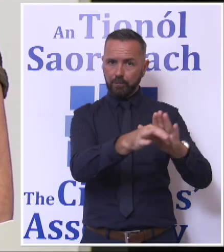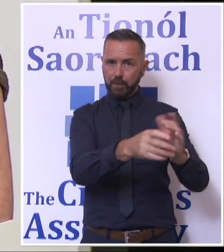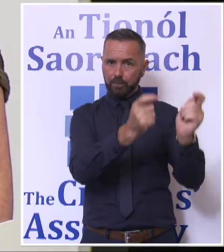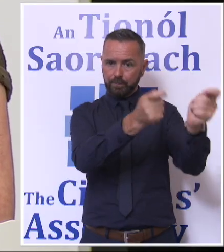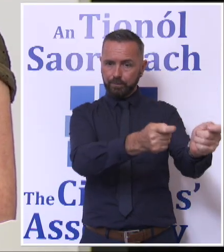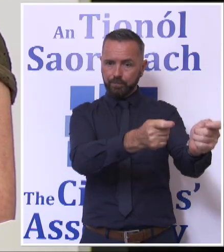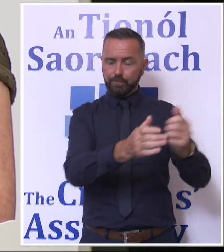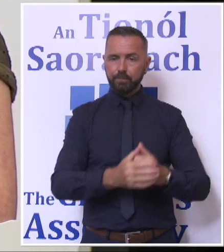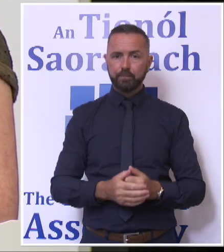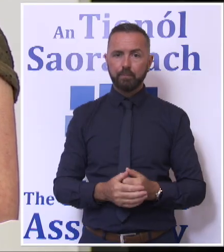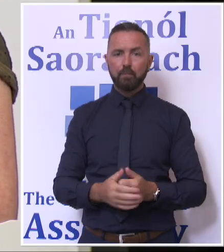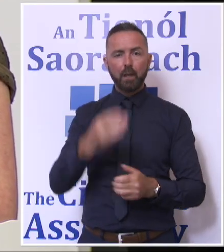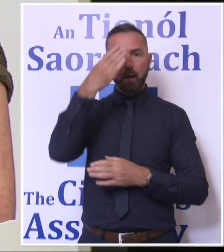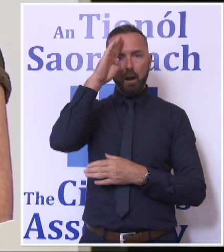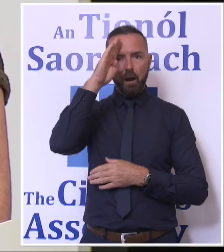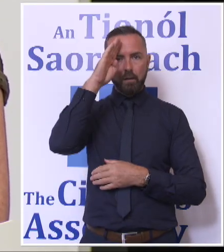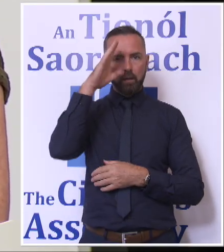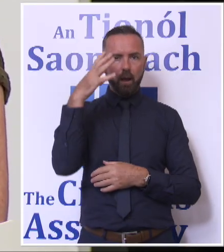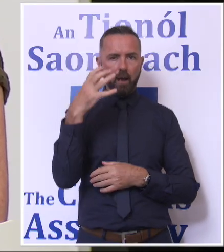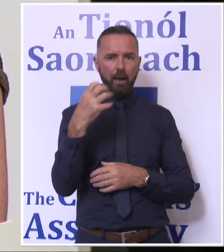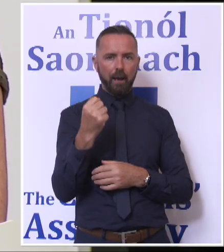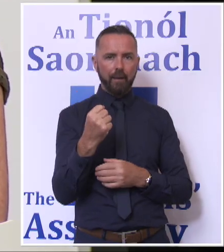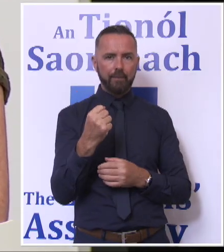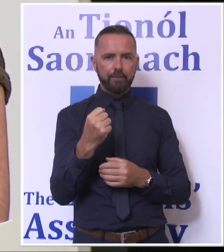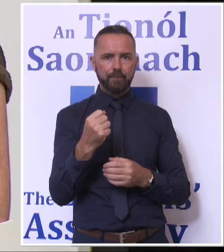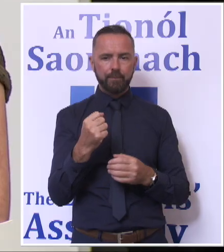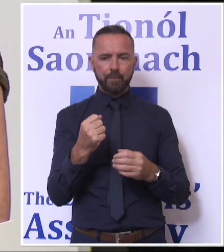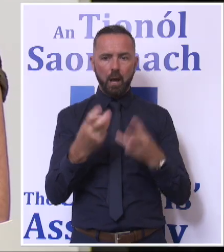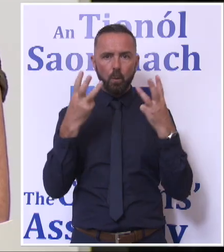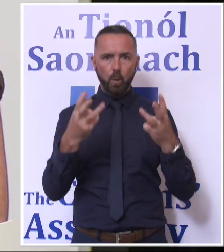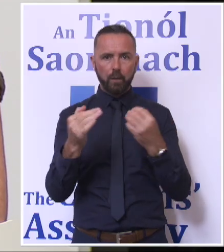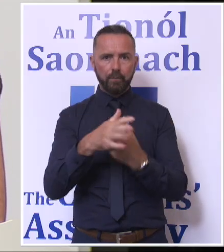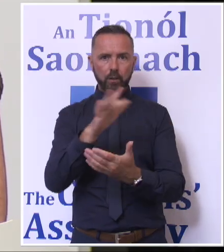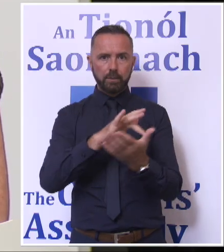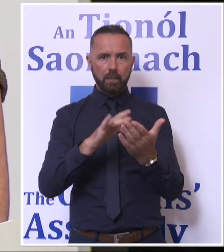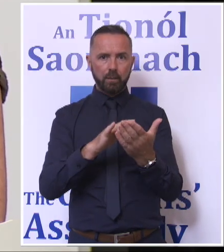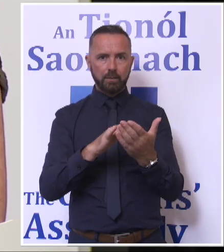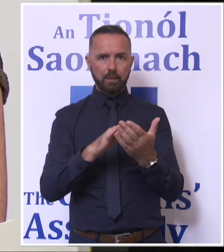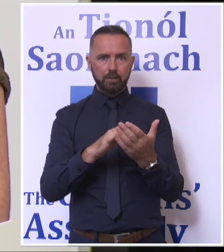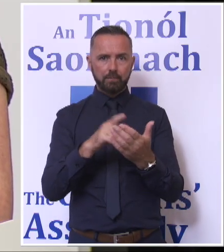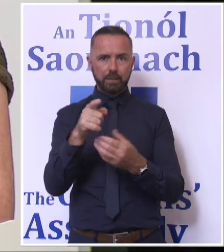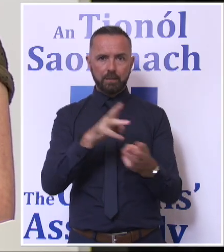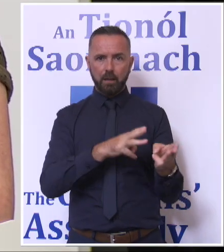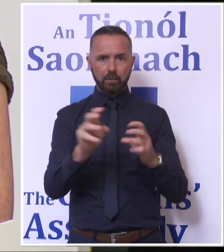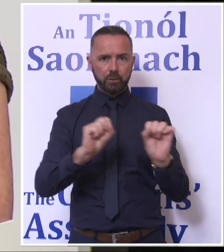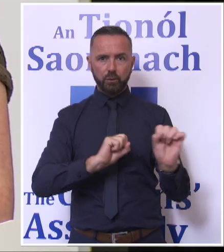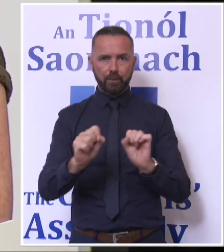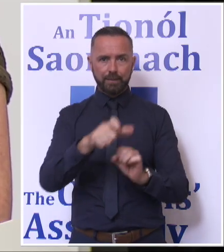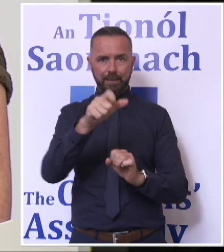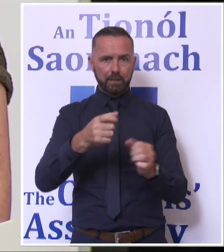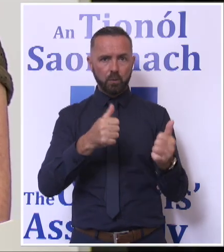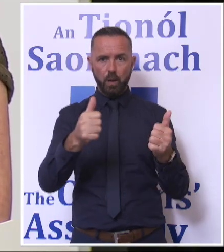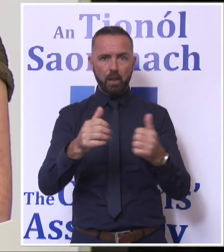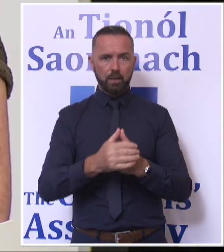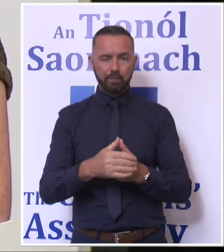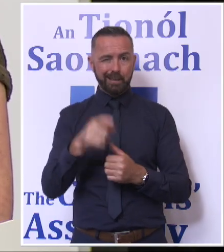In Ireland, it seems that we have a mania for centralisation, and this does not serve citizens well, and I see that on the